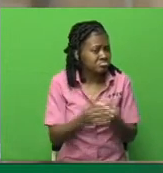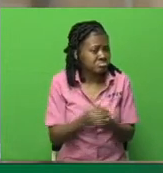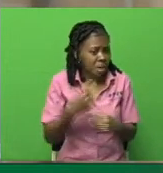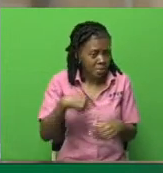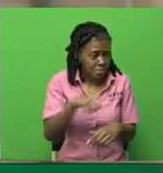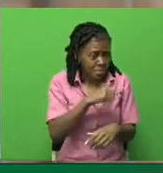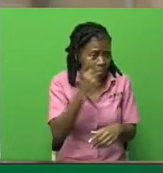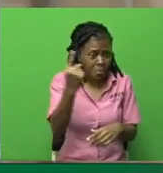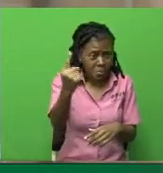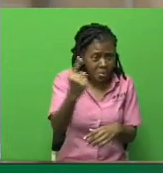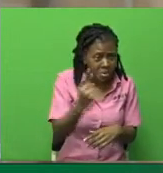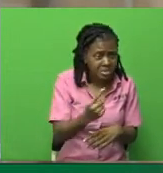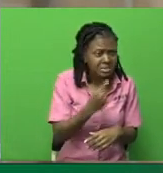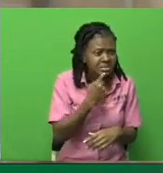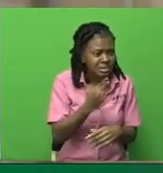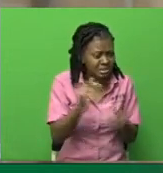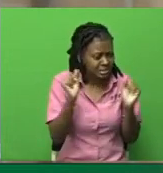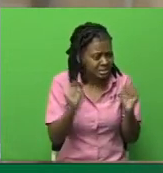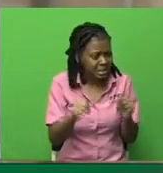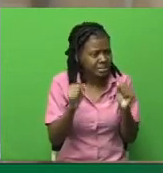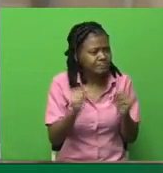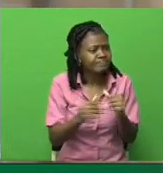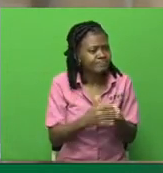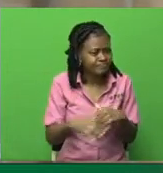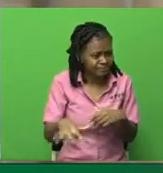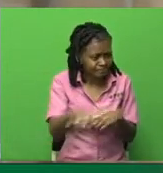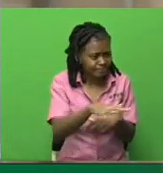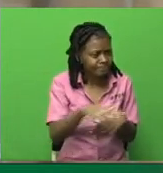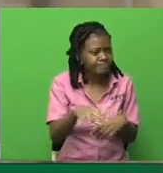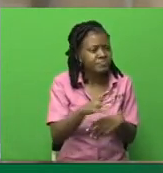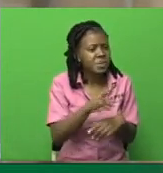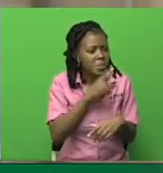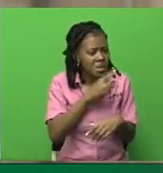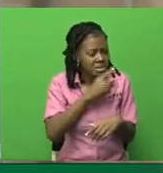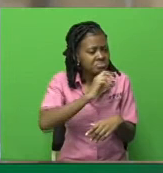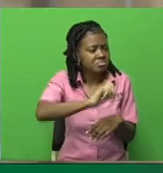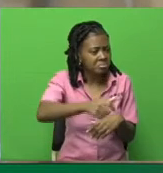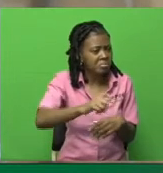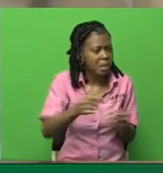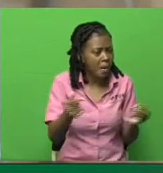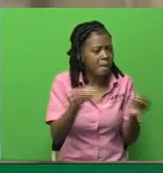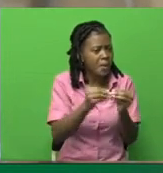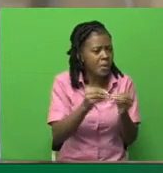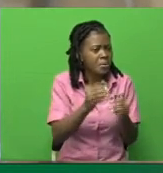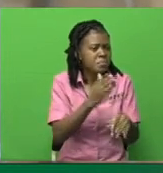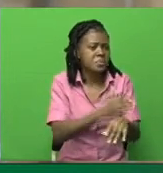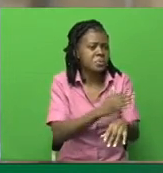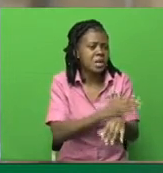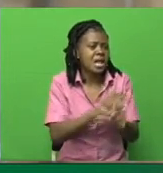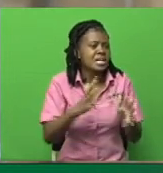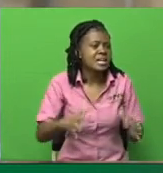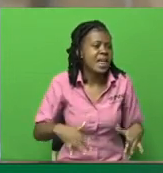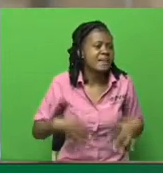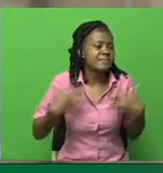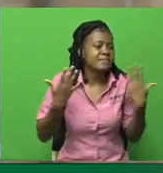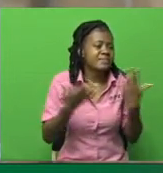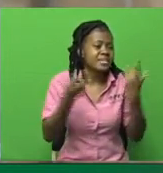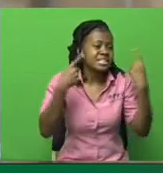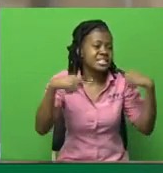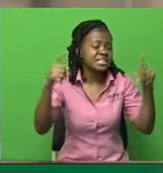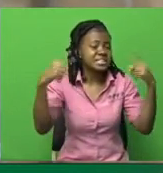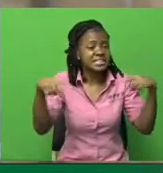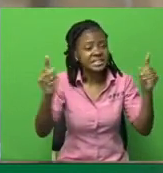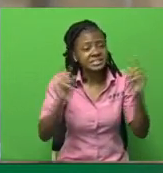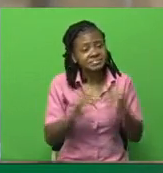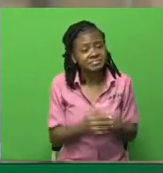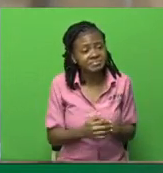that these projects on our community water Improvement program would have enhanced their lives and improve their water supply and as we do that we will continue to